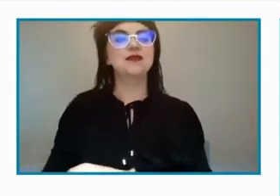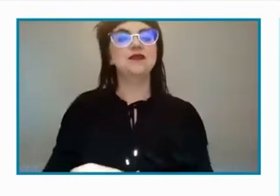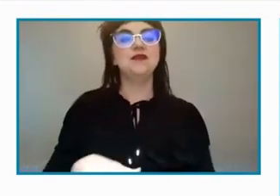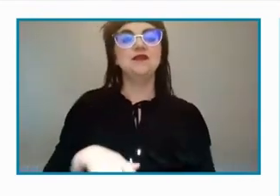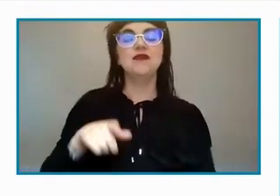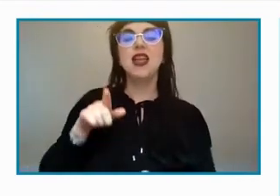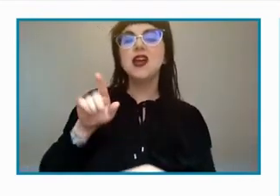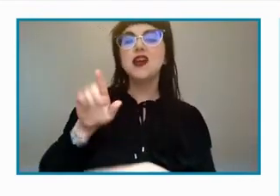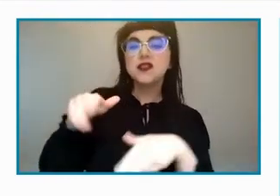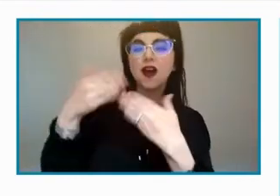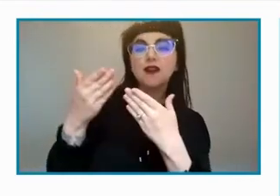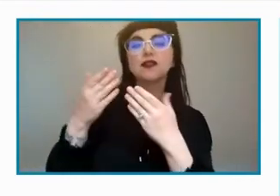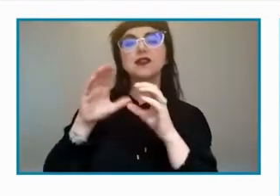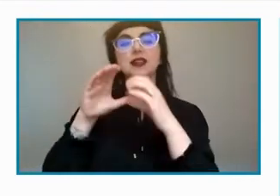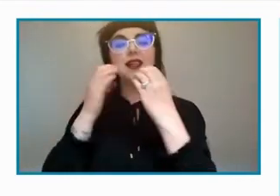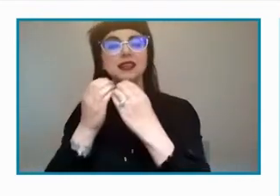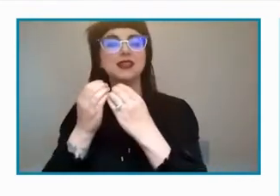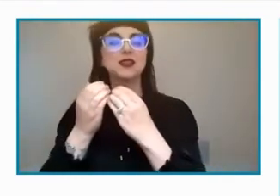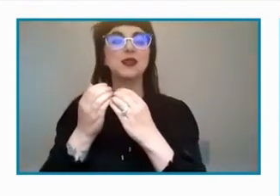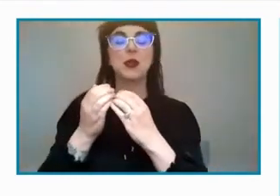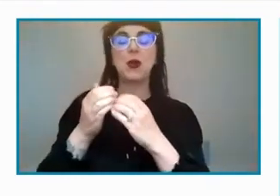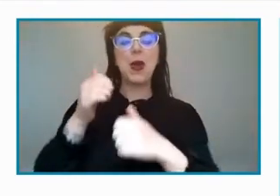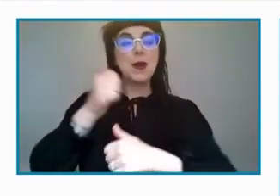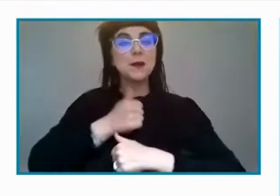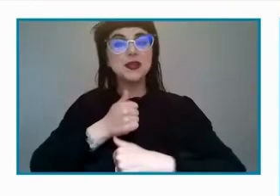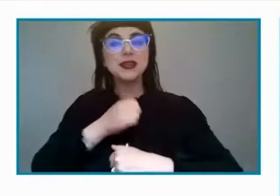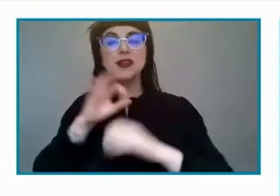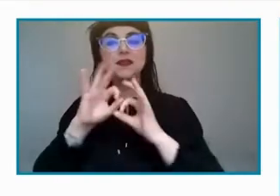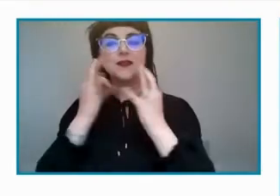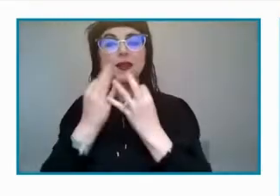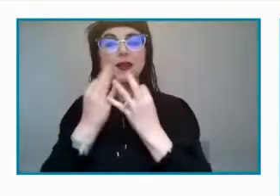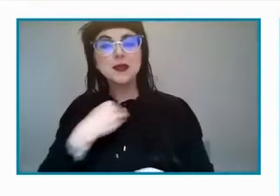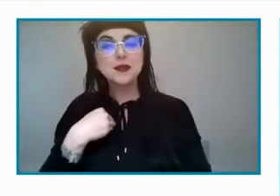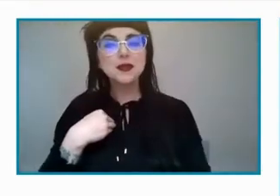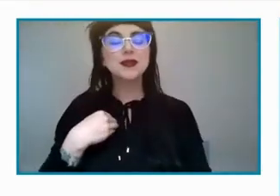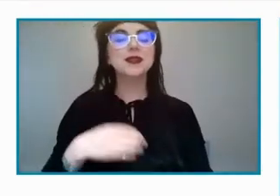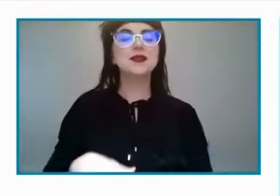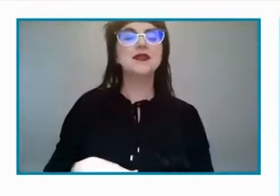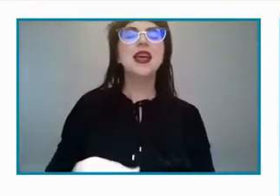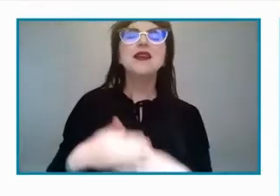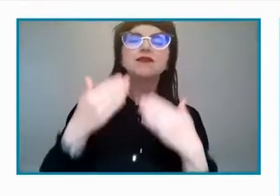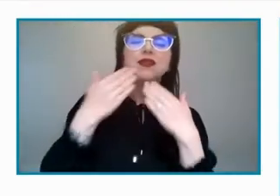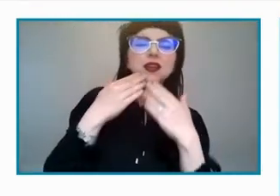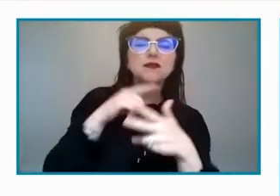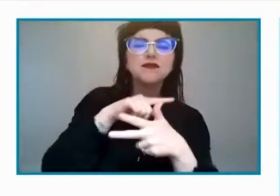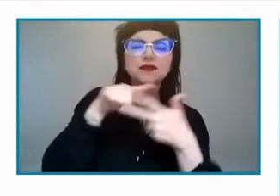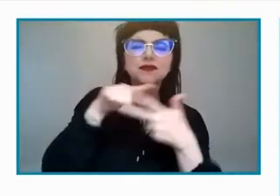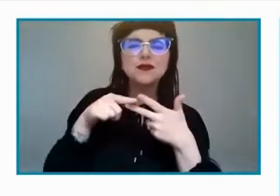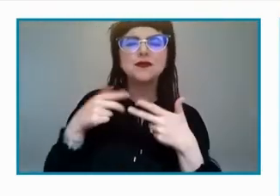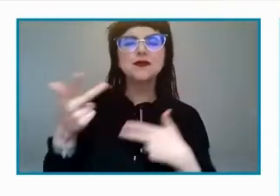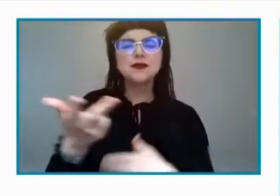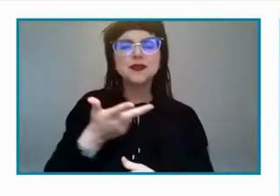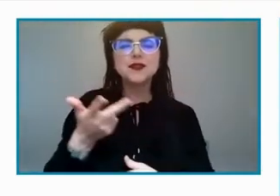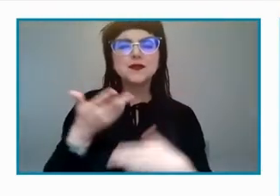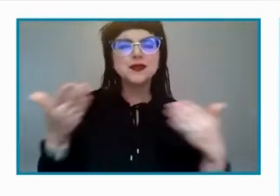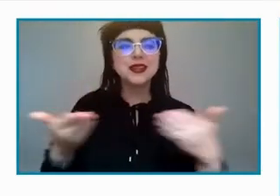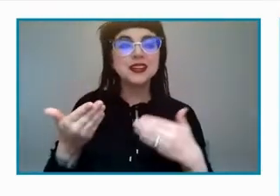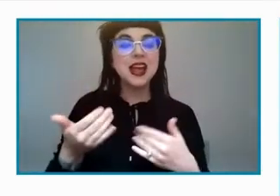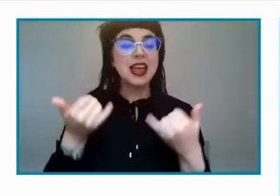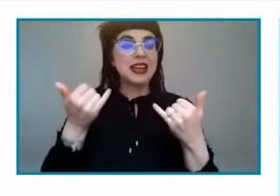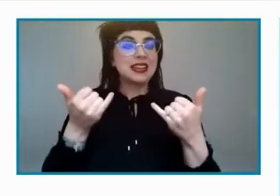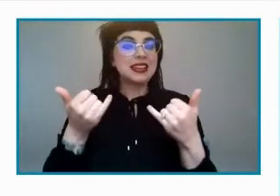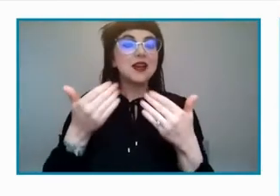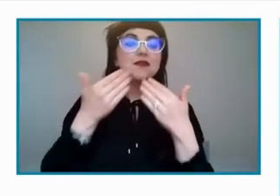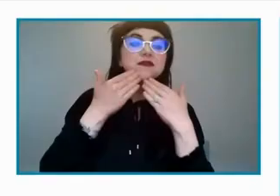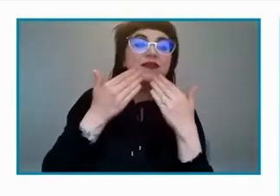veterans and their family members ever since. So thank you all three for being here. And now I'm delighted to welcome So Say We